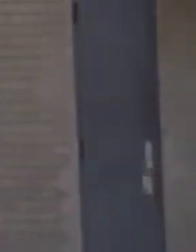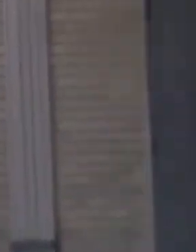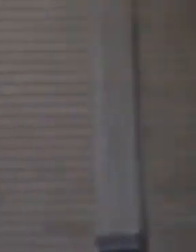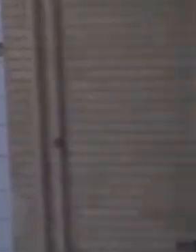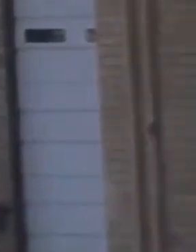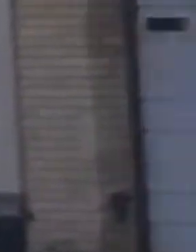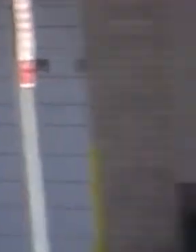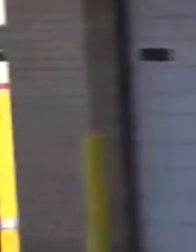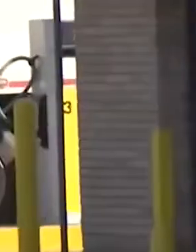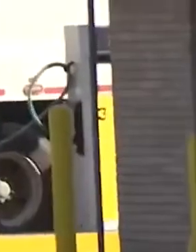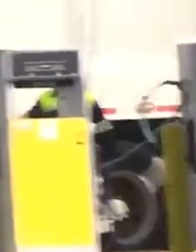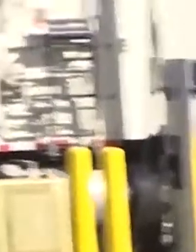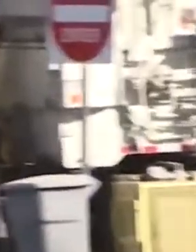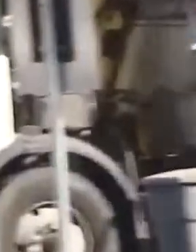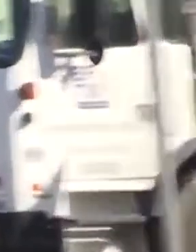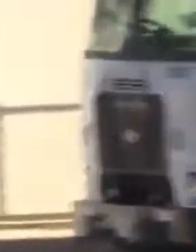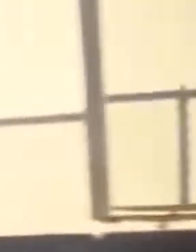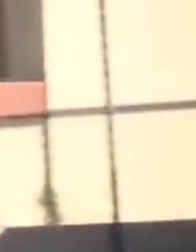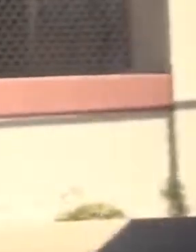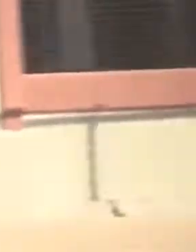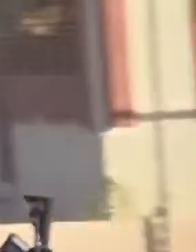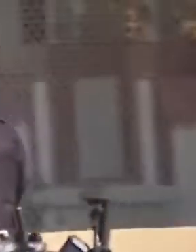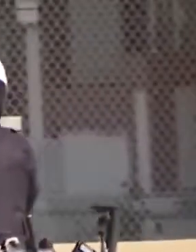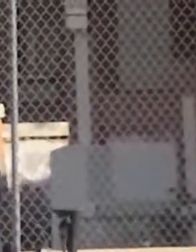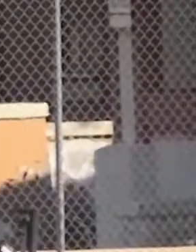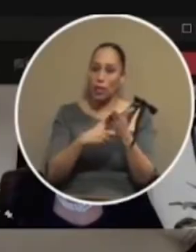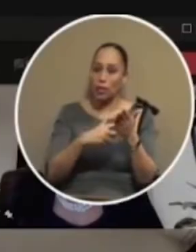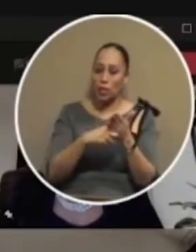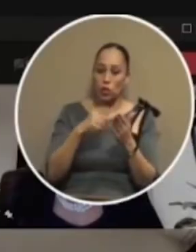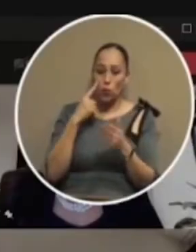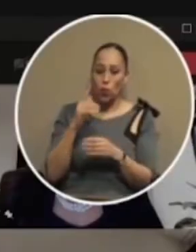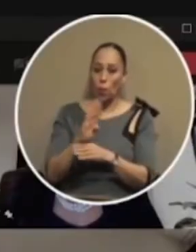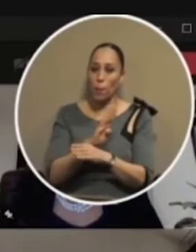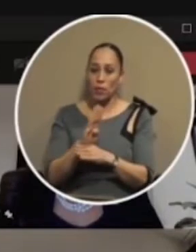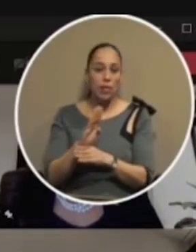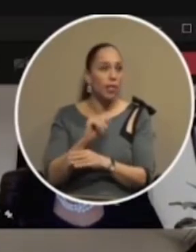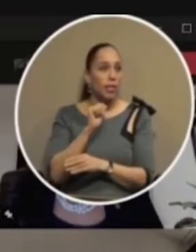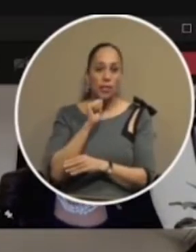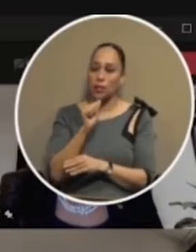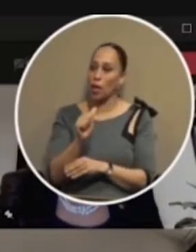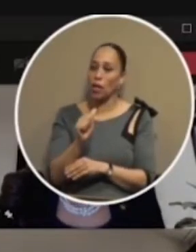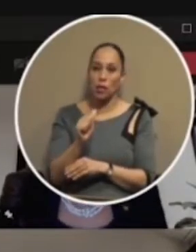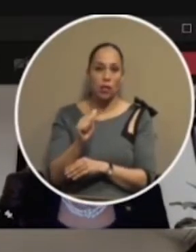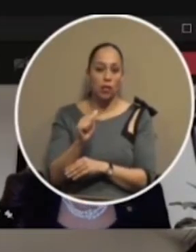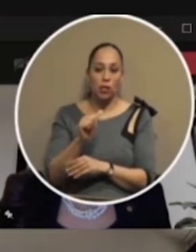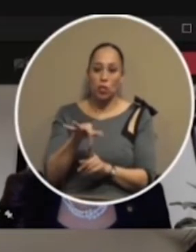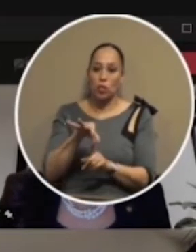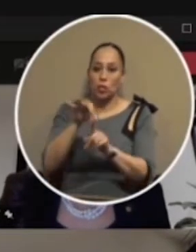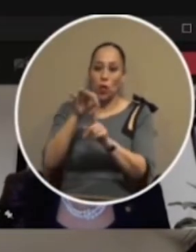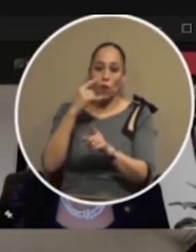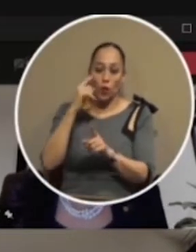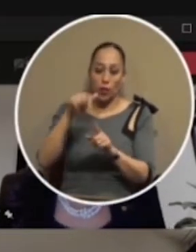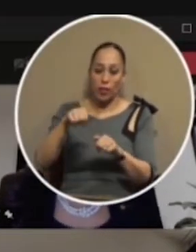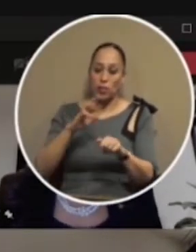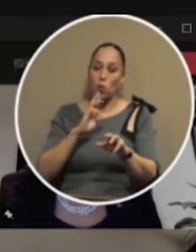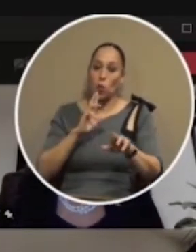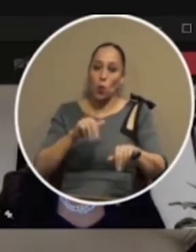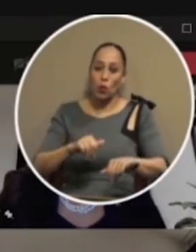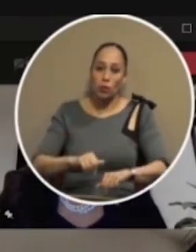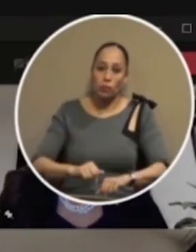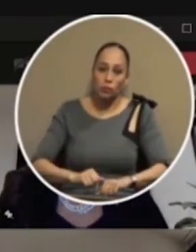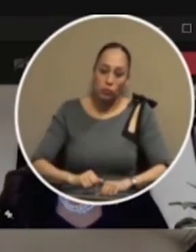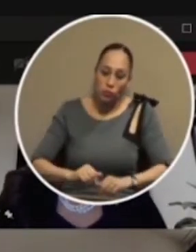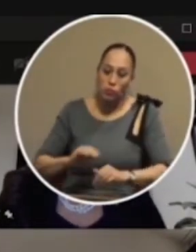officers arrive to the facility. The issuance of citations to businesses is not unique to this order. They